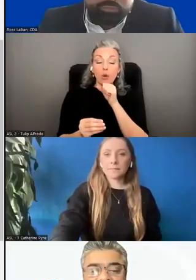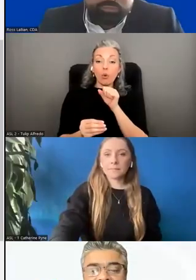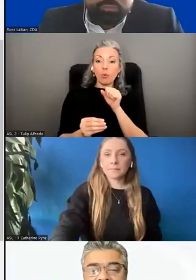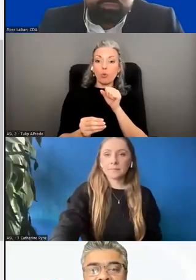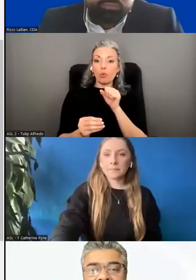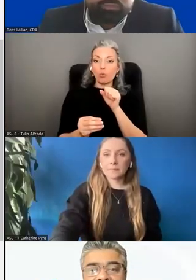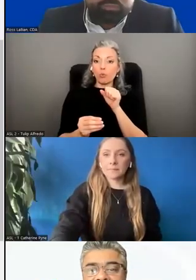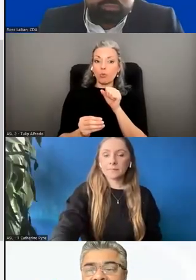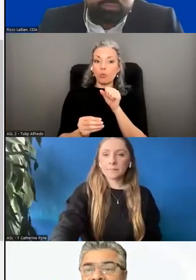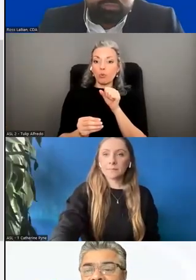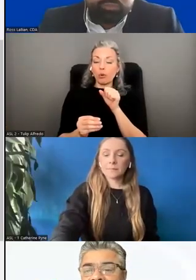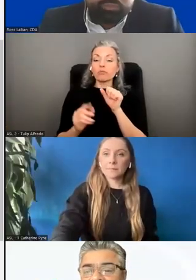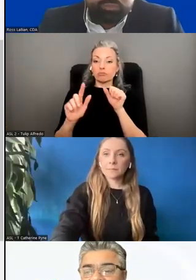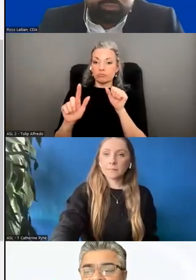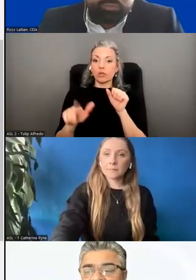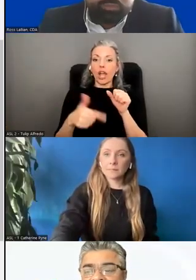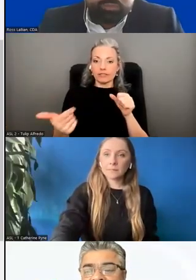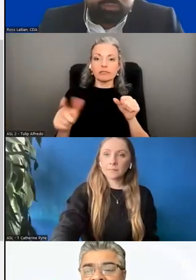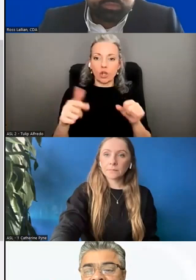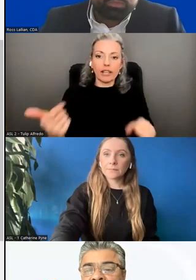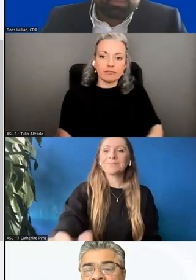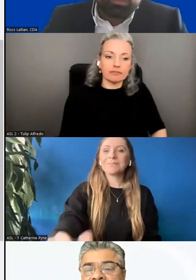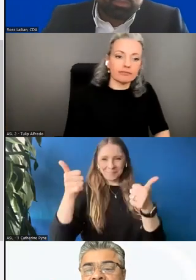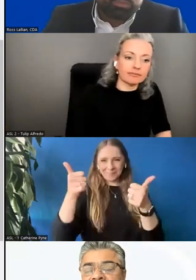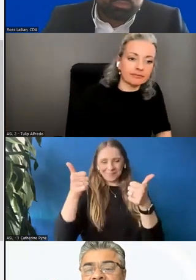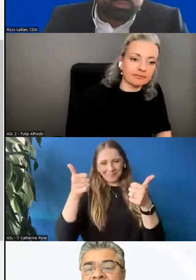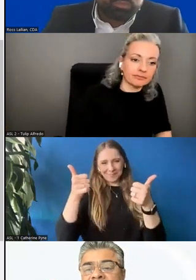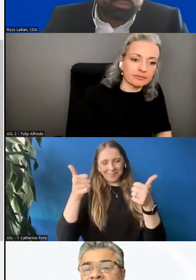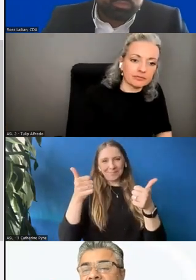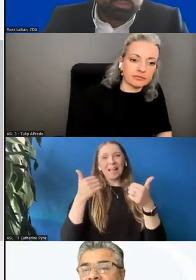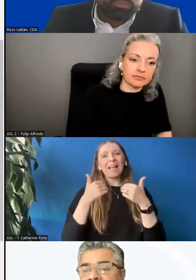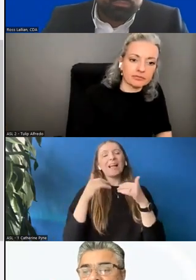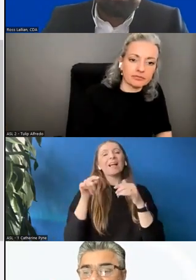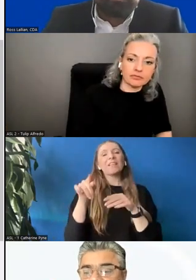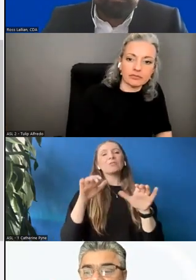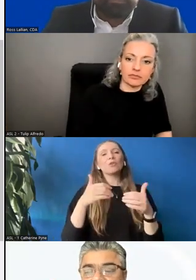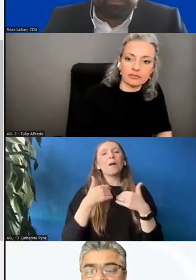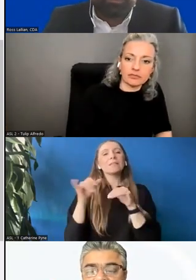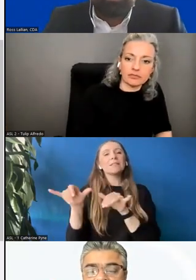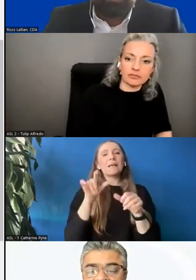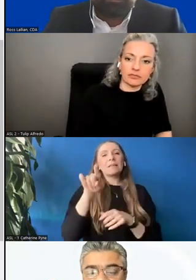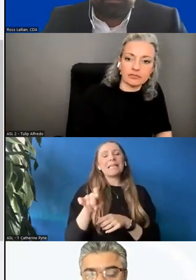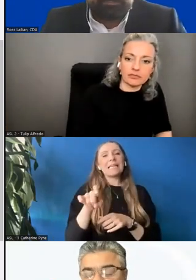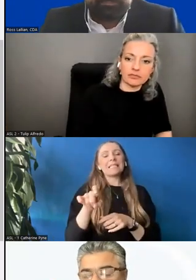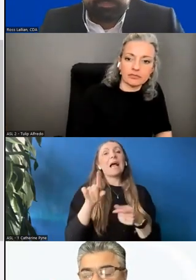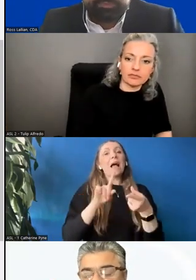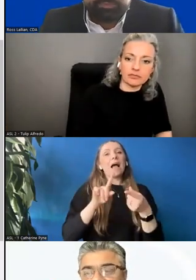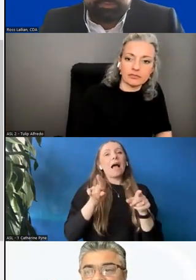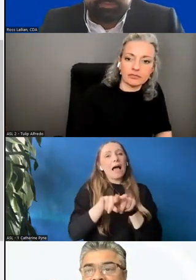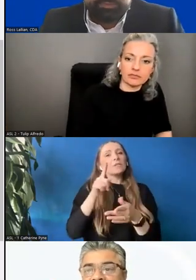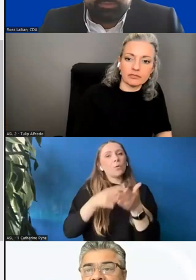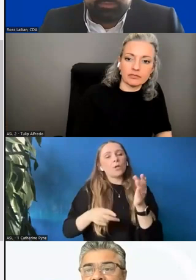has the same needs at age 55 that you would see in a 65, 75-year-old. Right. Just because of their